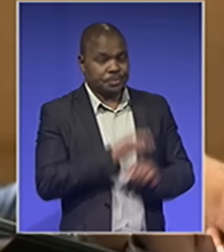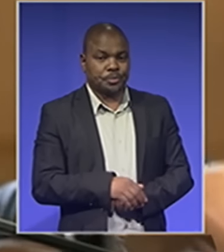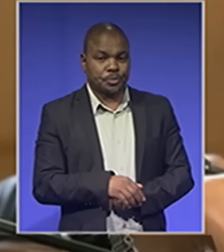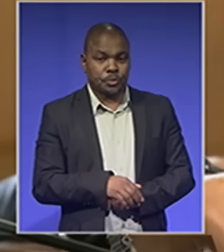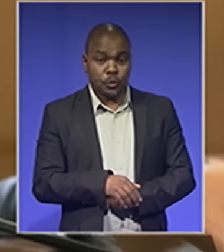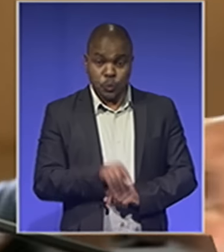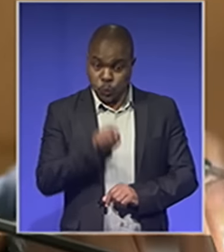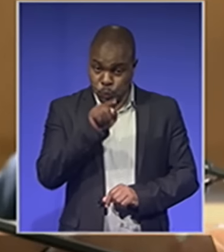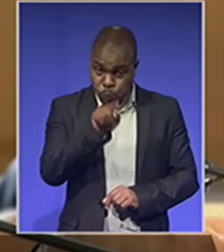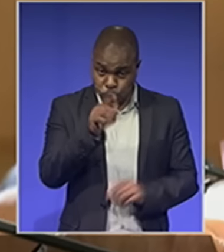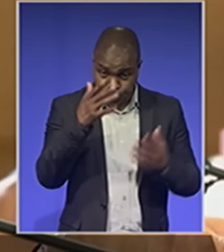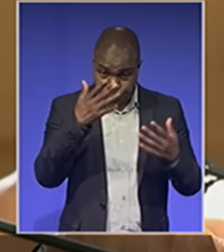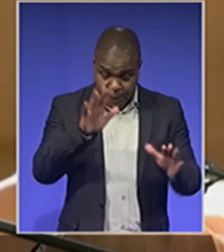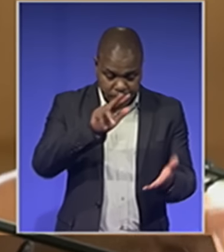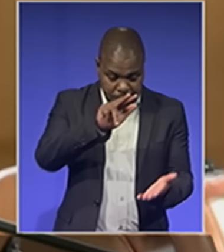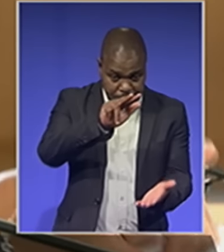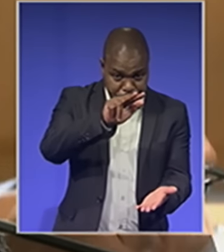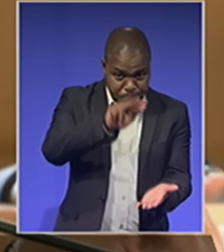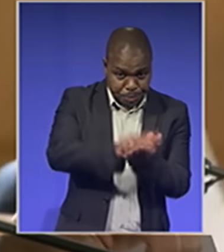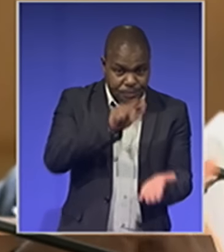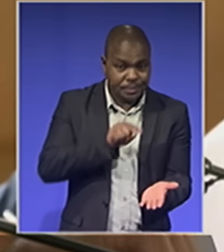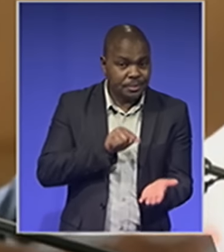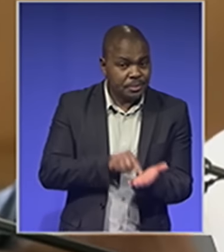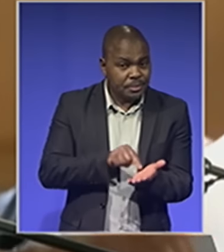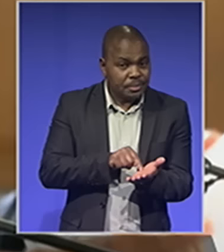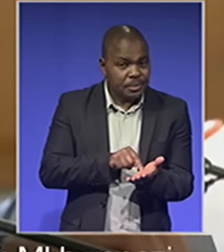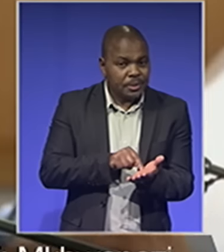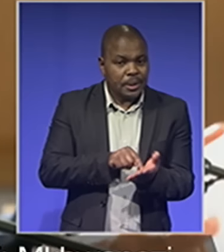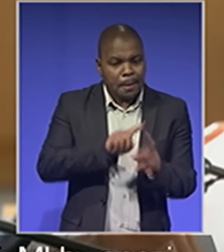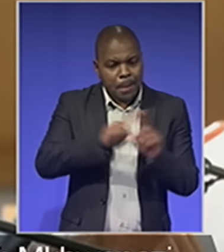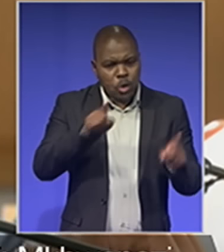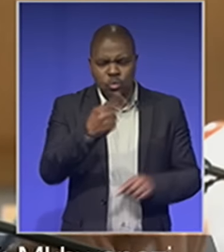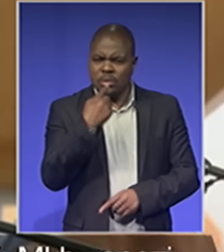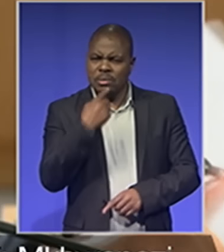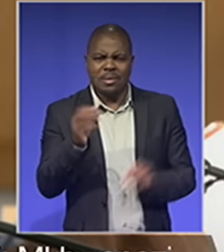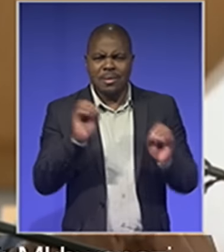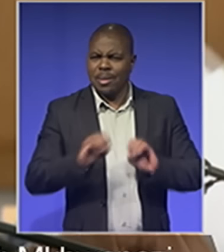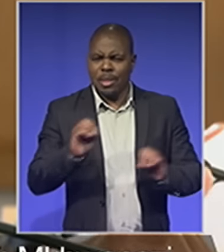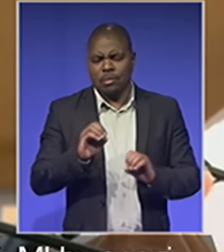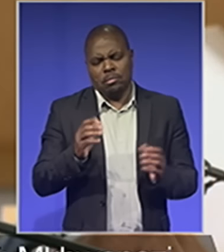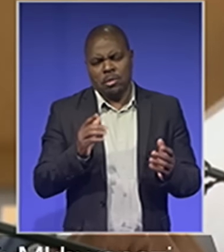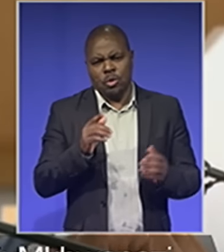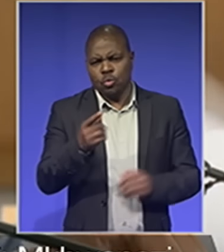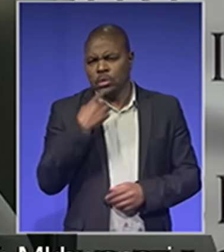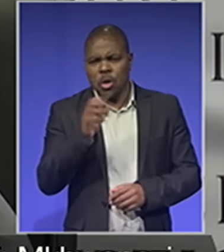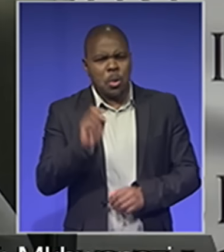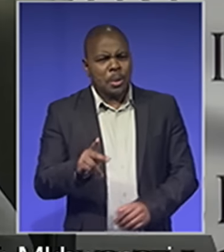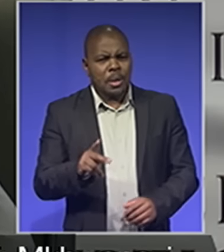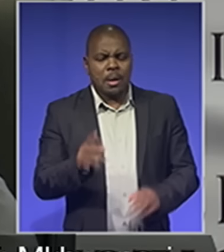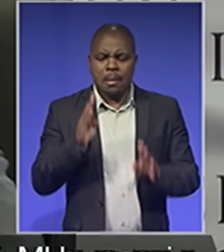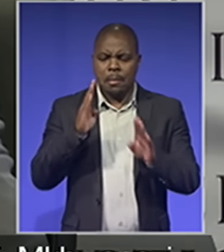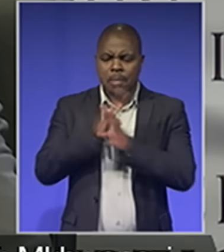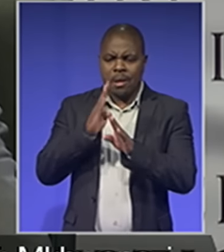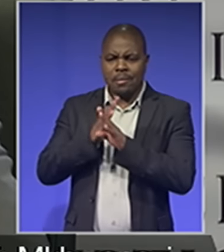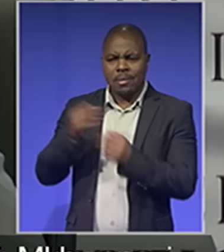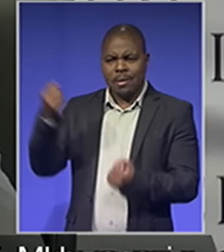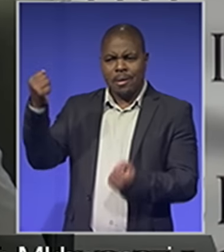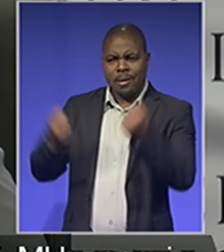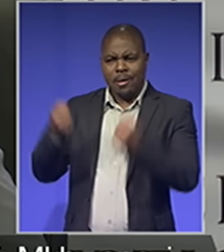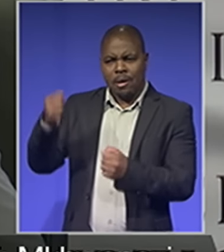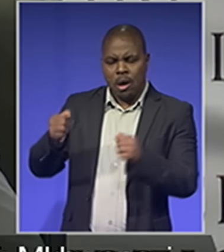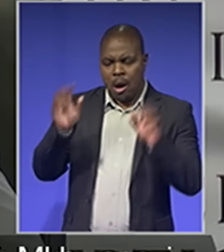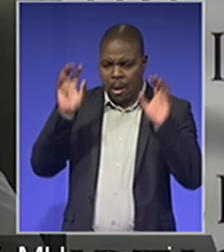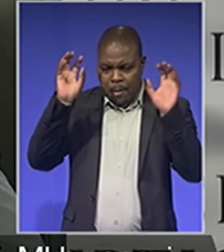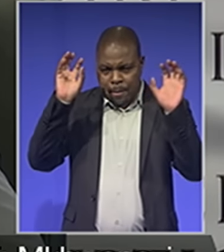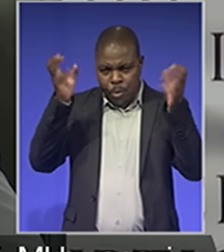they've approved, you've approved, you would see nothing wrong. You say it's okay for private vehicles to have blue lights